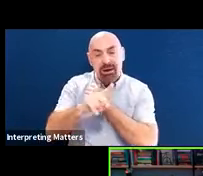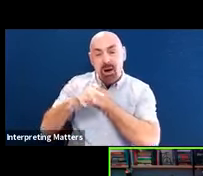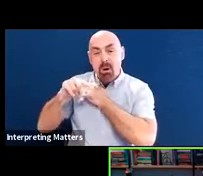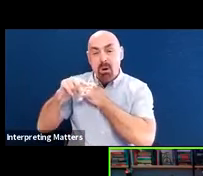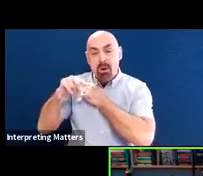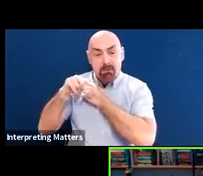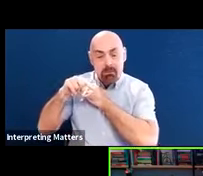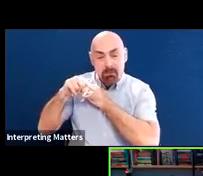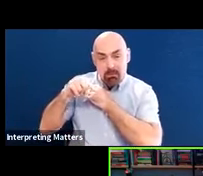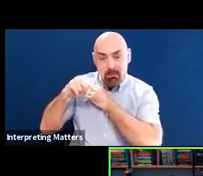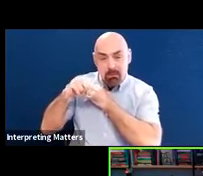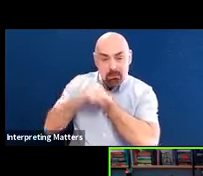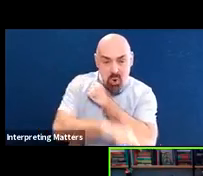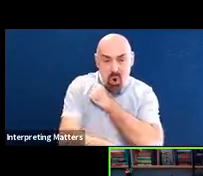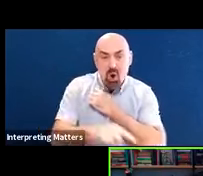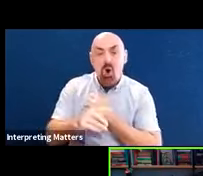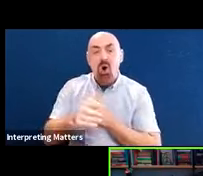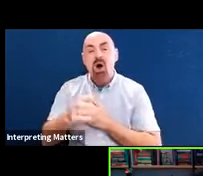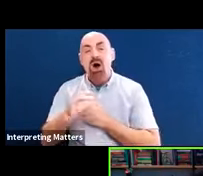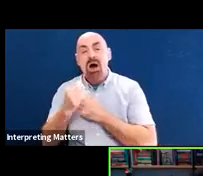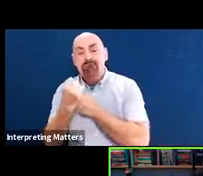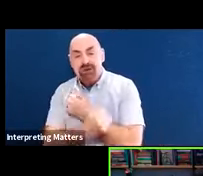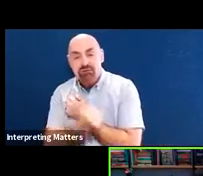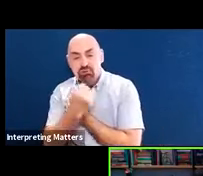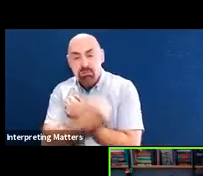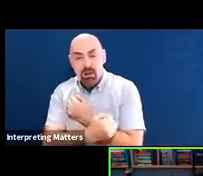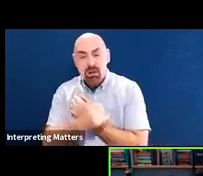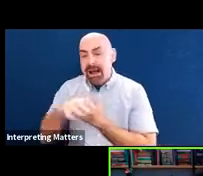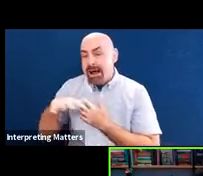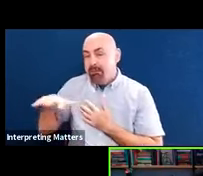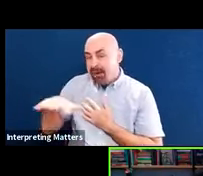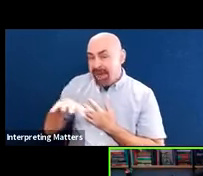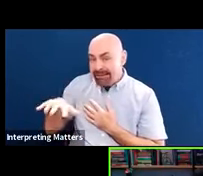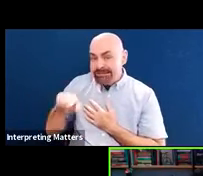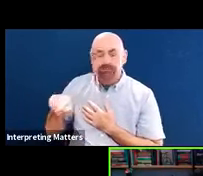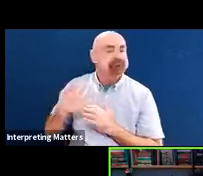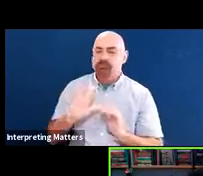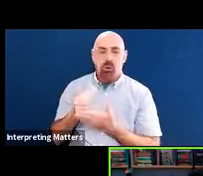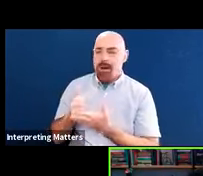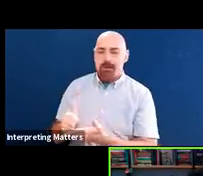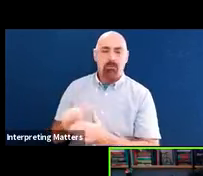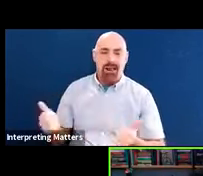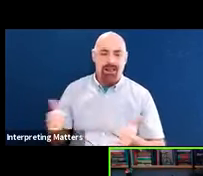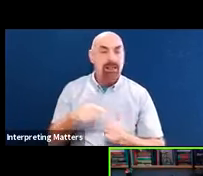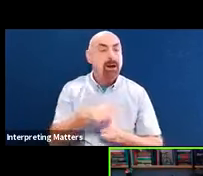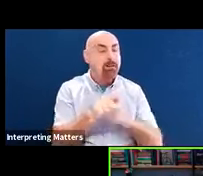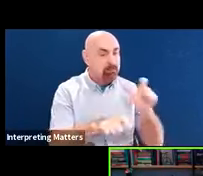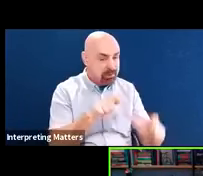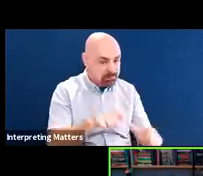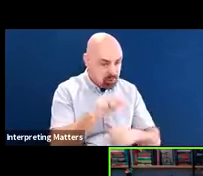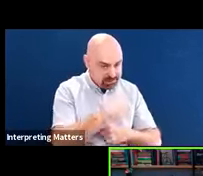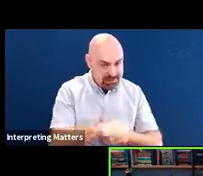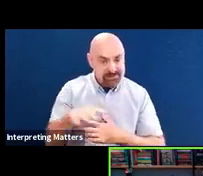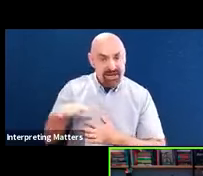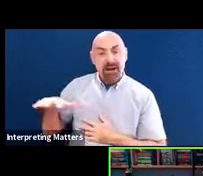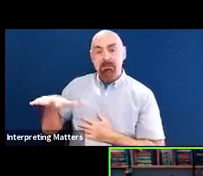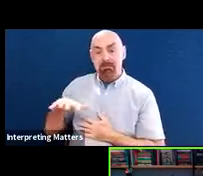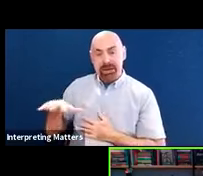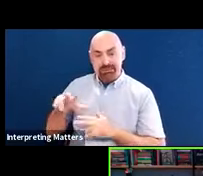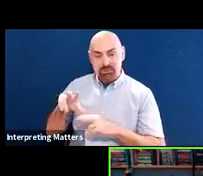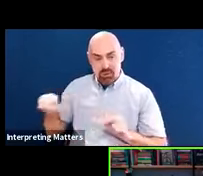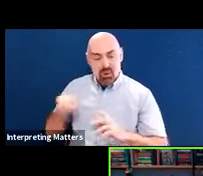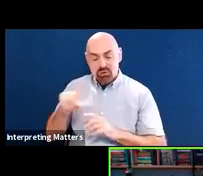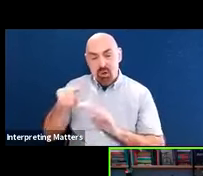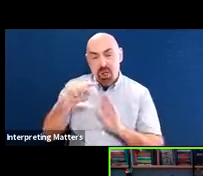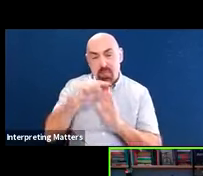vulnerable places. And that's where I think a lot of the conversation was about whether the impact, you know, what is the impact of that policy over time?